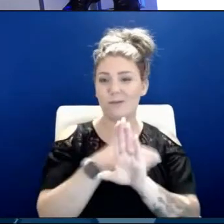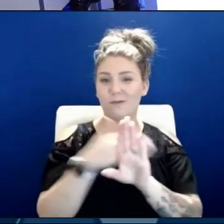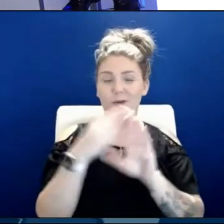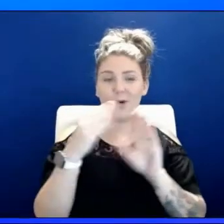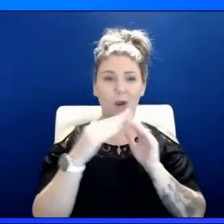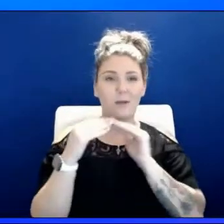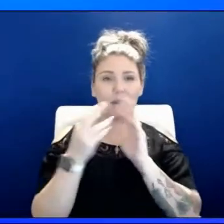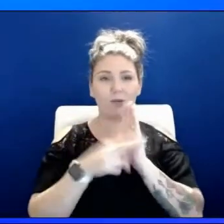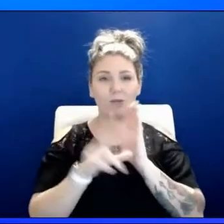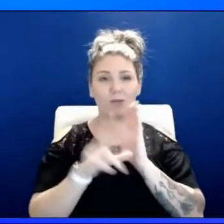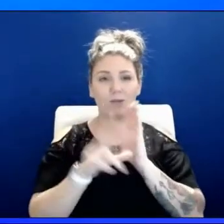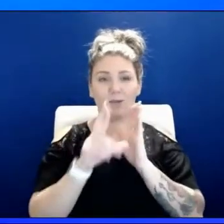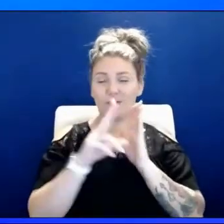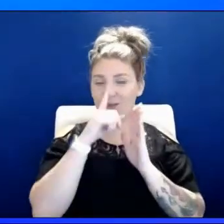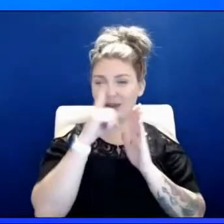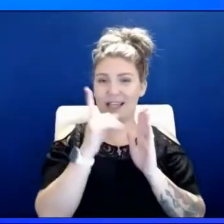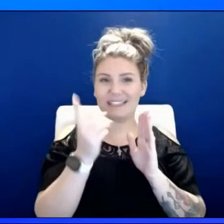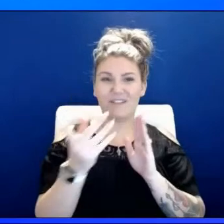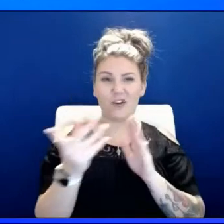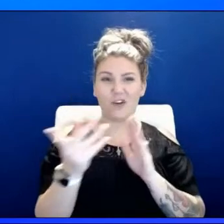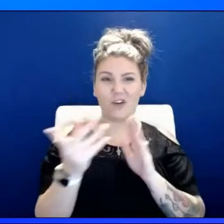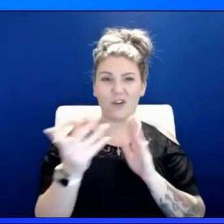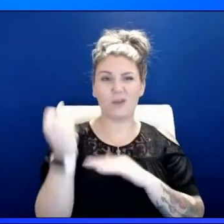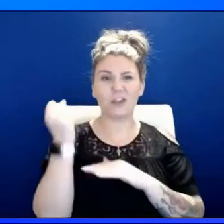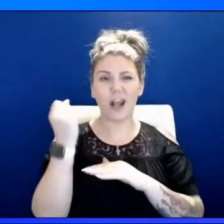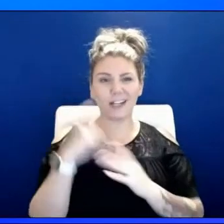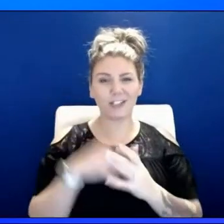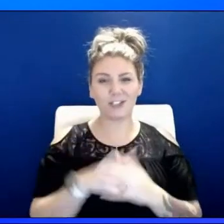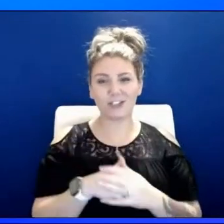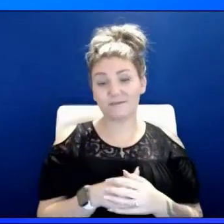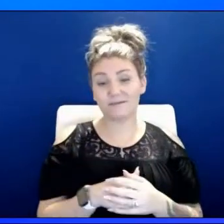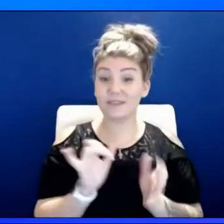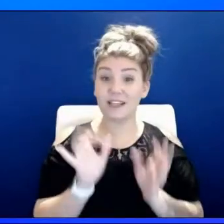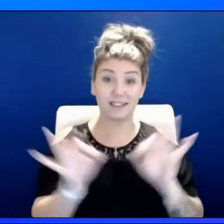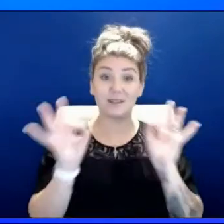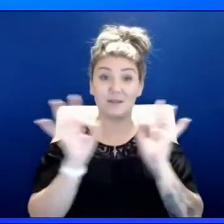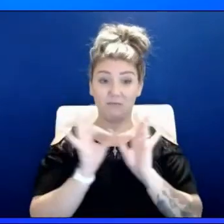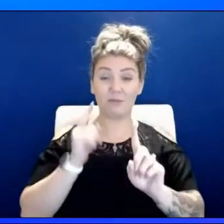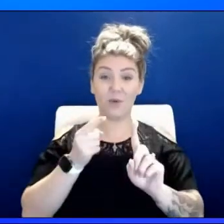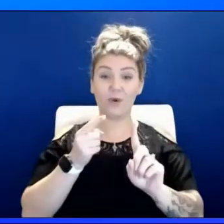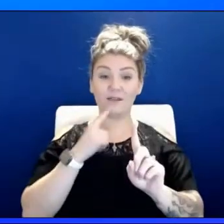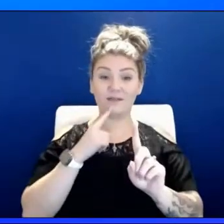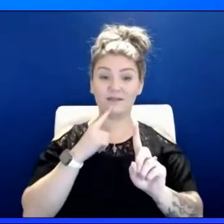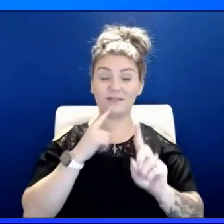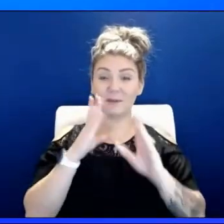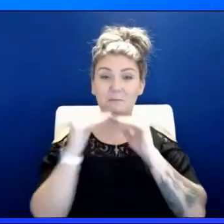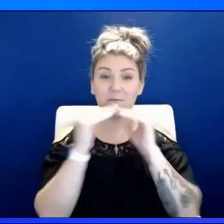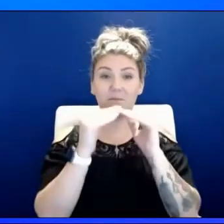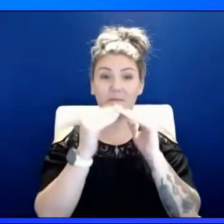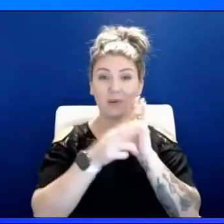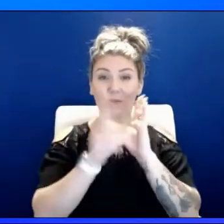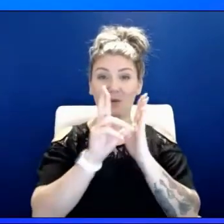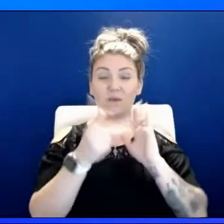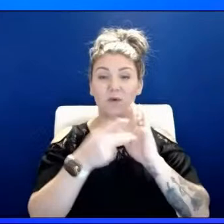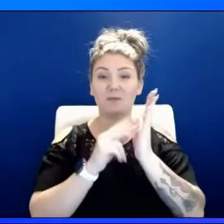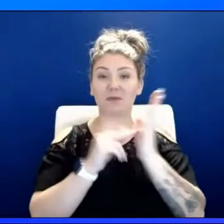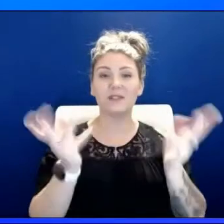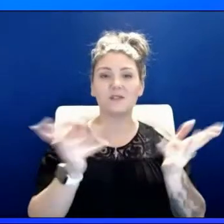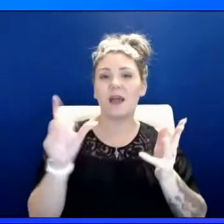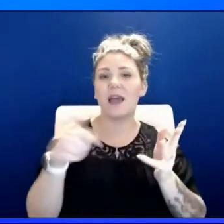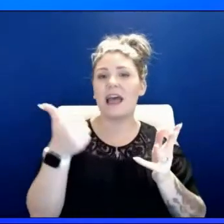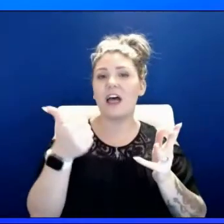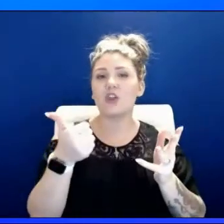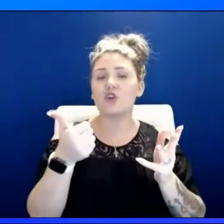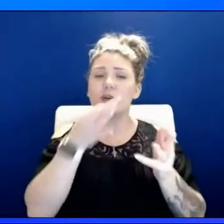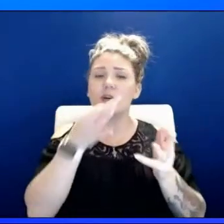swing. Yeah, no, I think this is an important point. As I mentioned earlier, peer review means that you have other experts review that